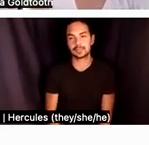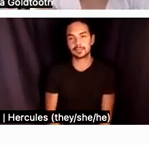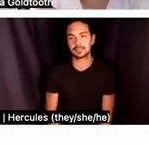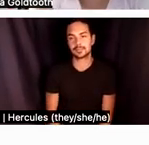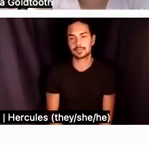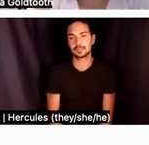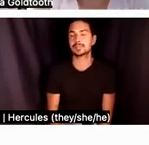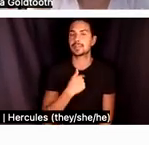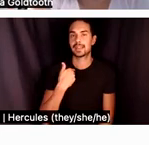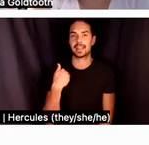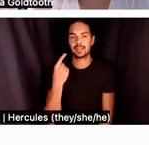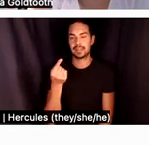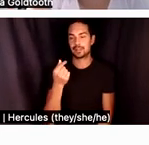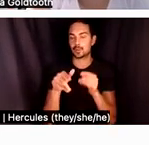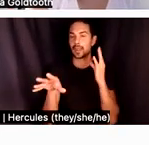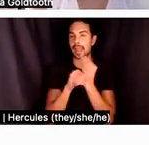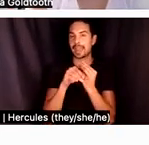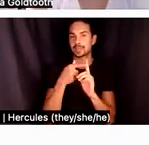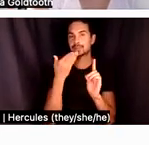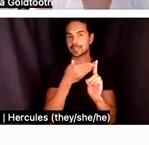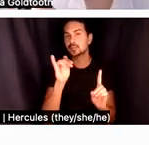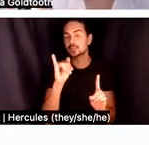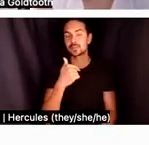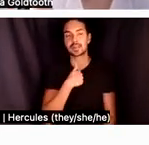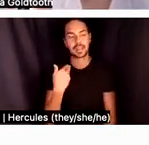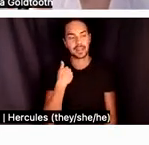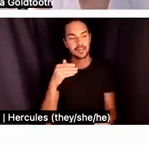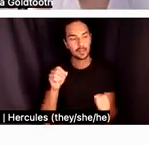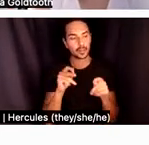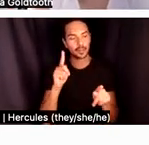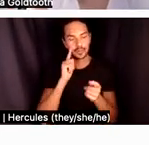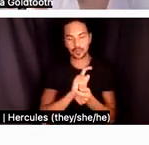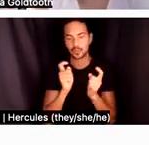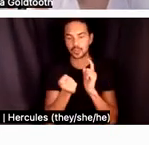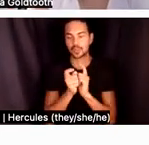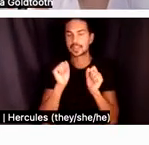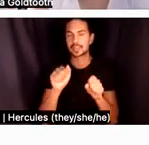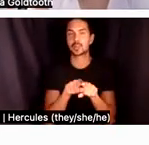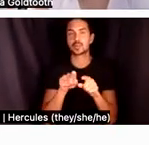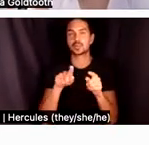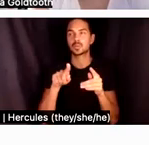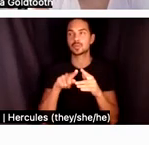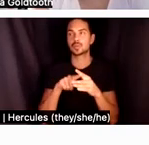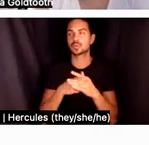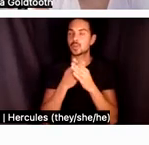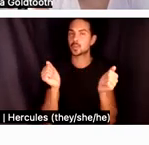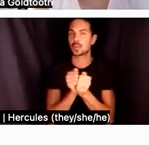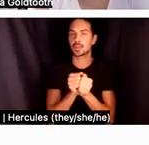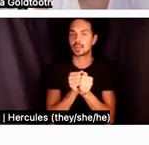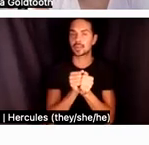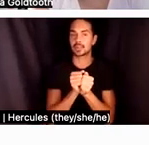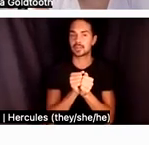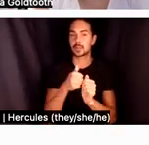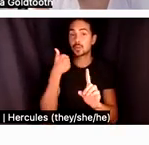Yeah, I have a little to add to this too. I feel like opportunity for change can also start with like